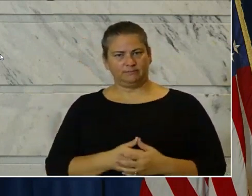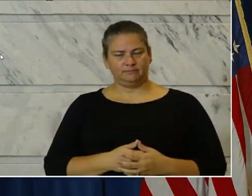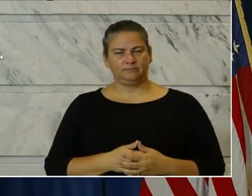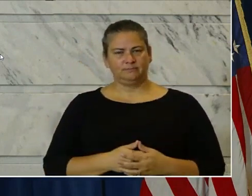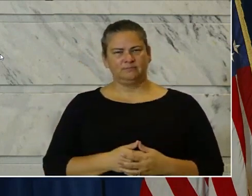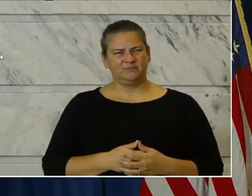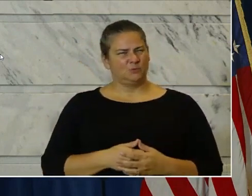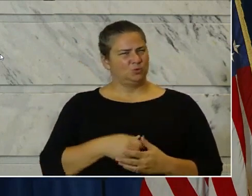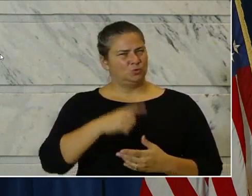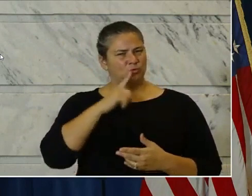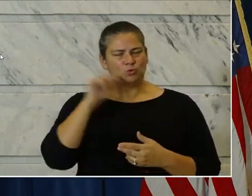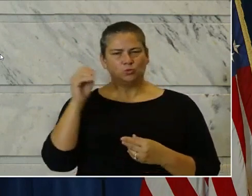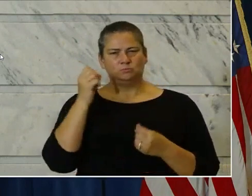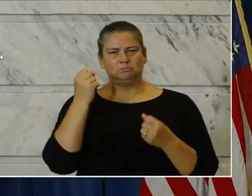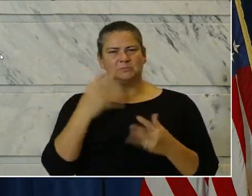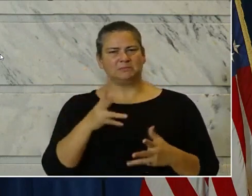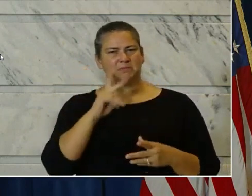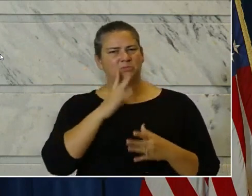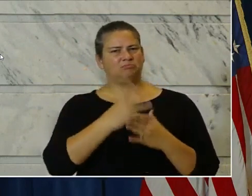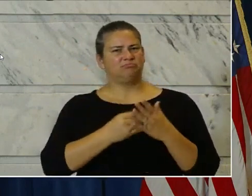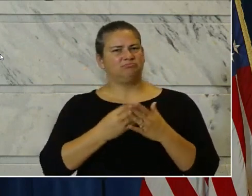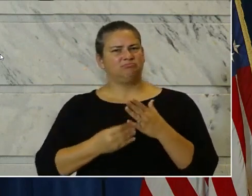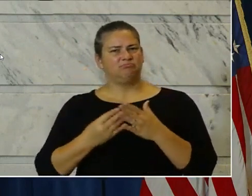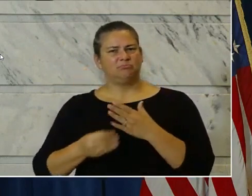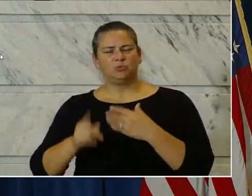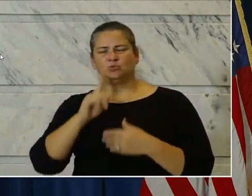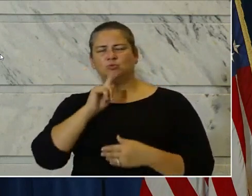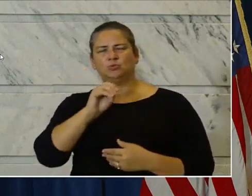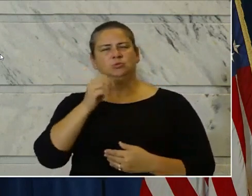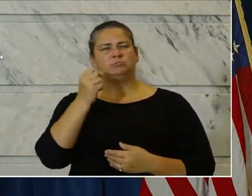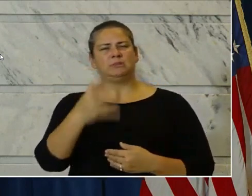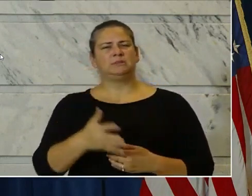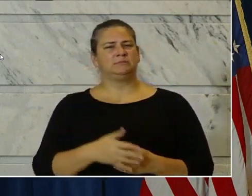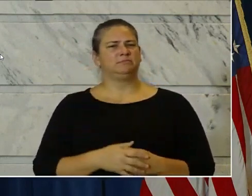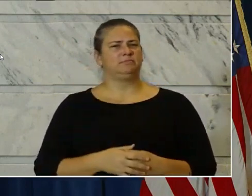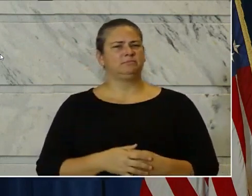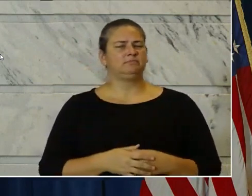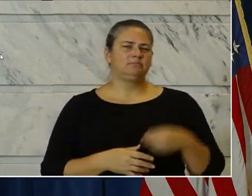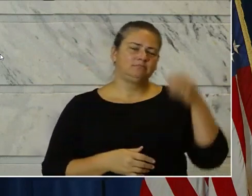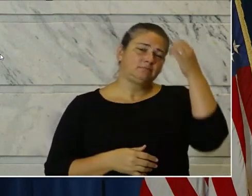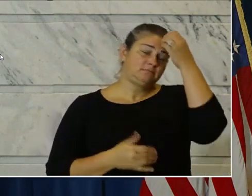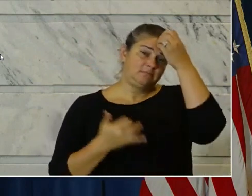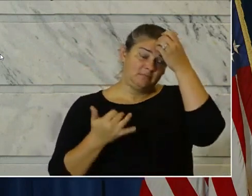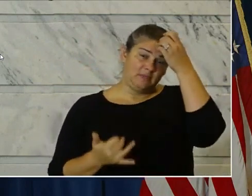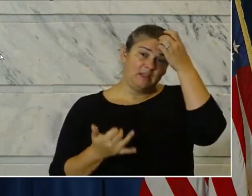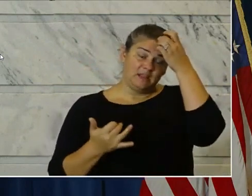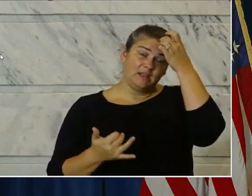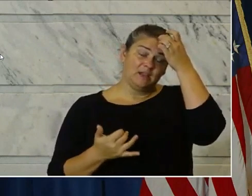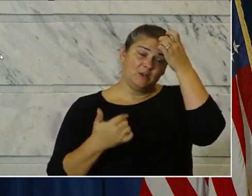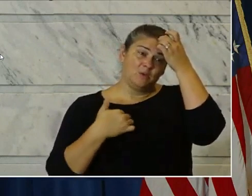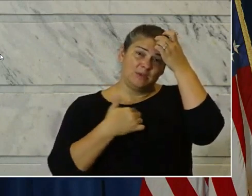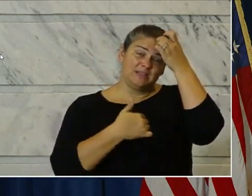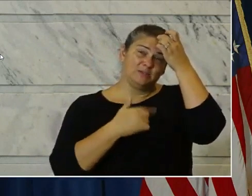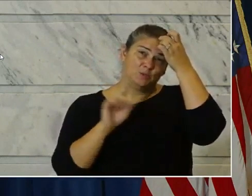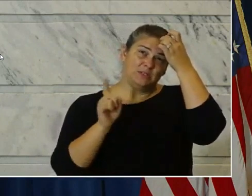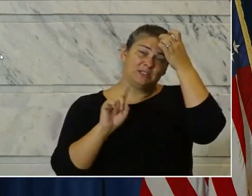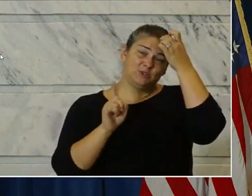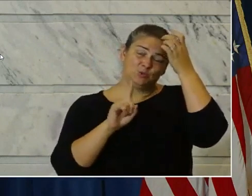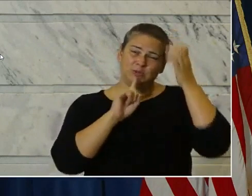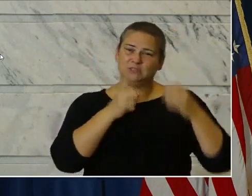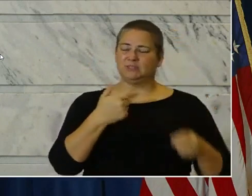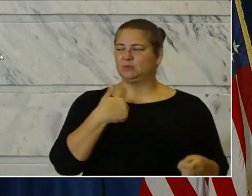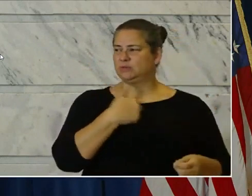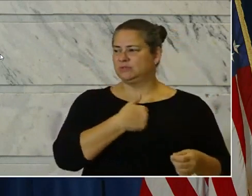I think that's too many. I think it's too many. And I think where we are right now is maybe into the place where we're getting